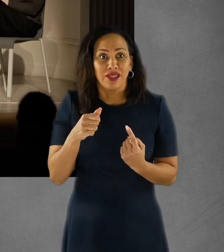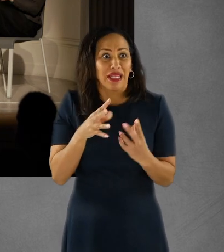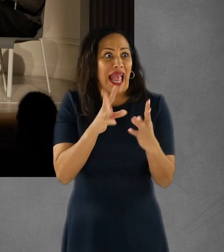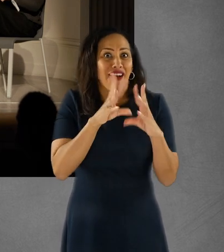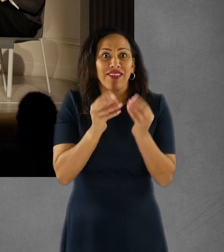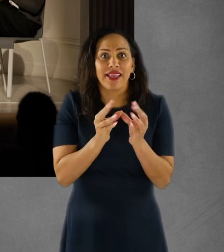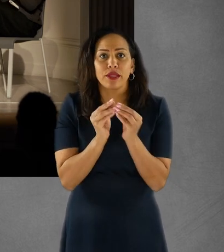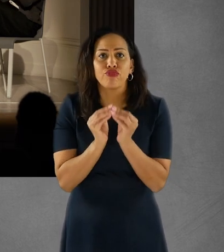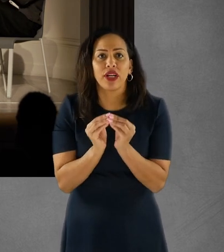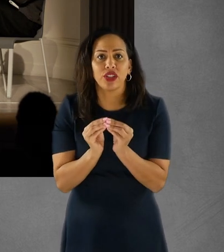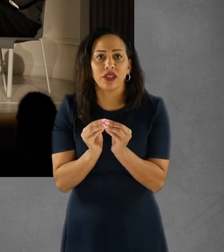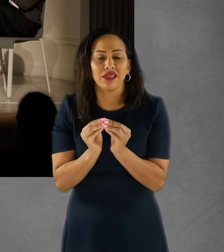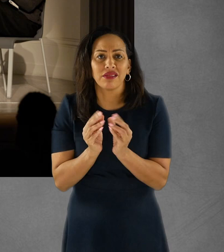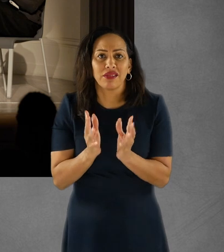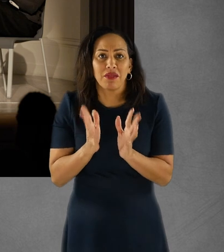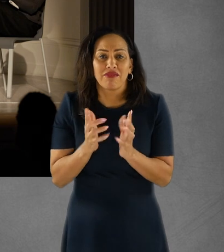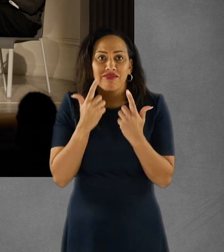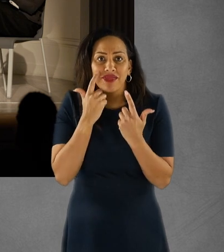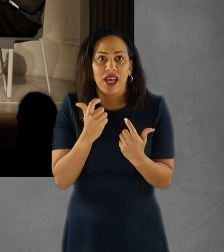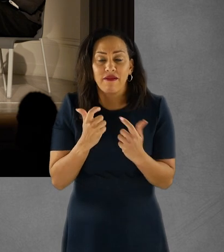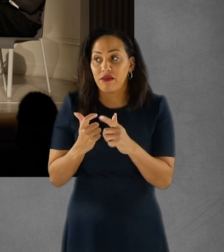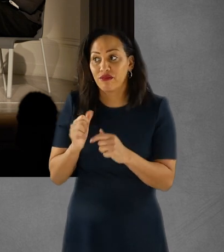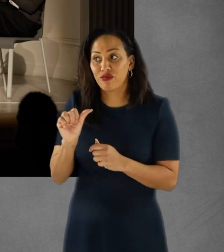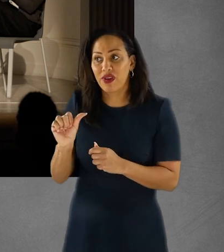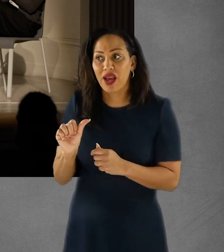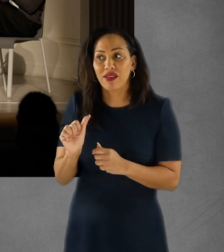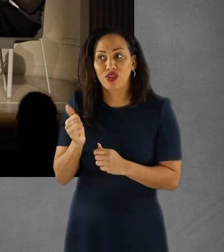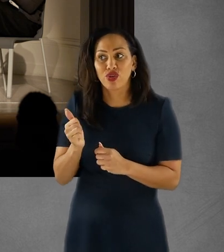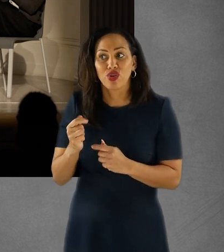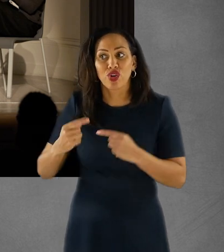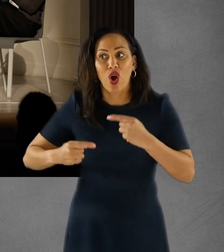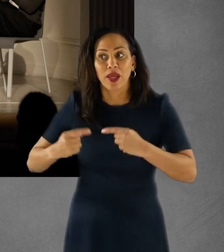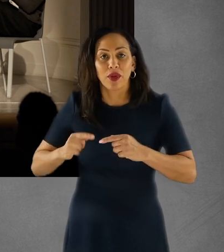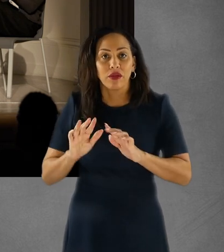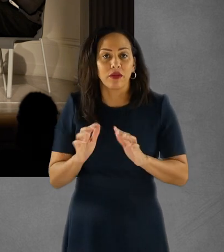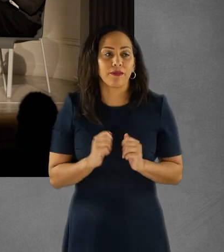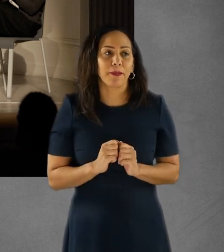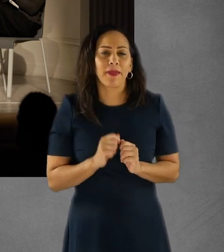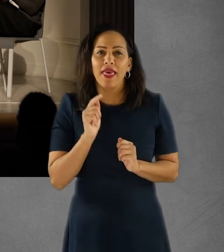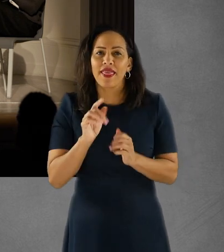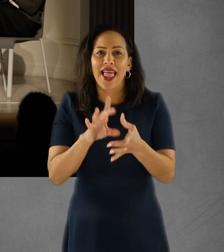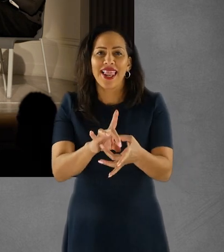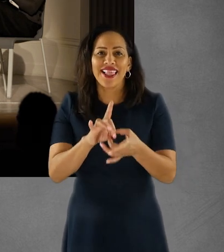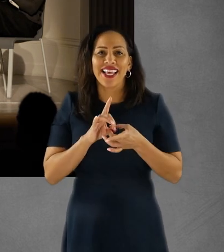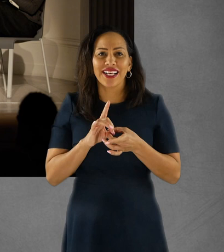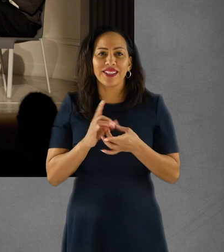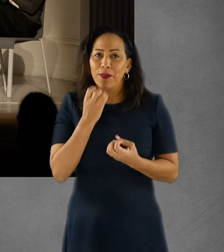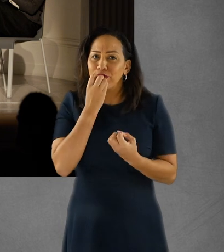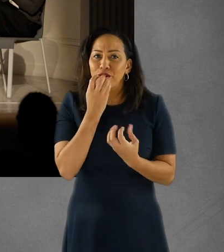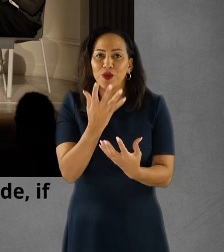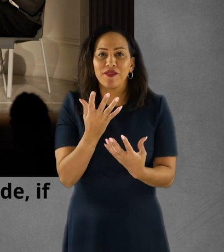Yeah, no, I was just going to say that comes full circle so beautifully with the fact of the octopus as an escape artist, right?